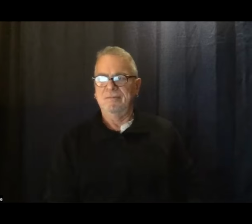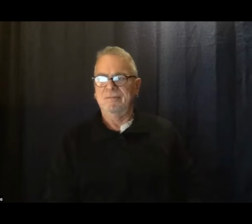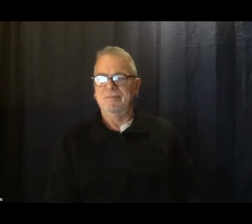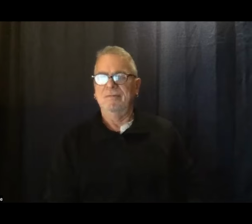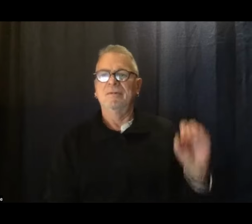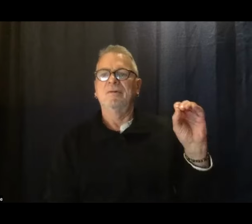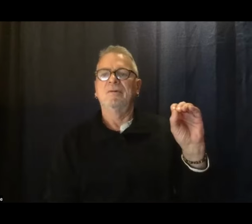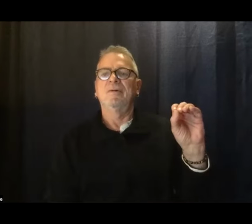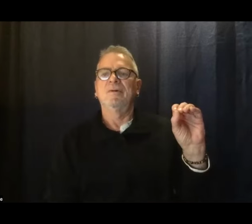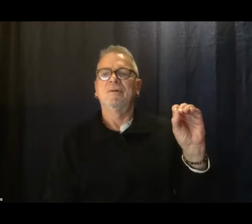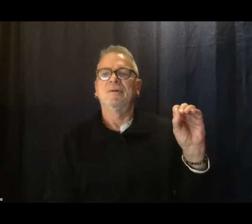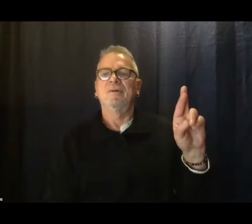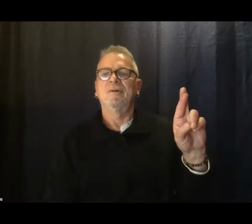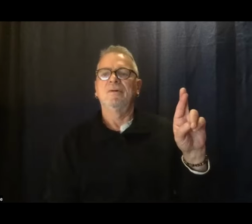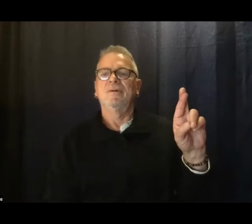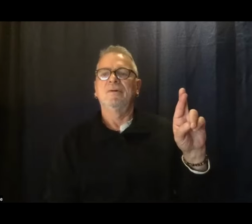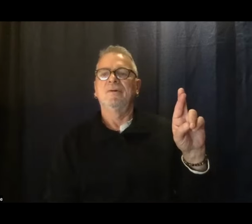Kareem.